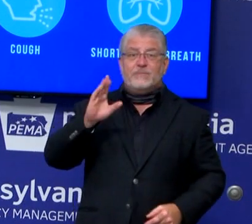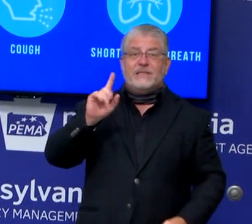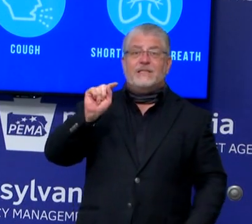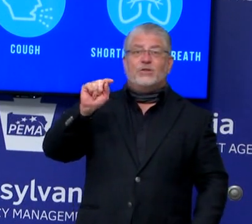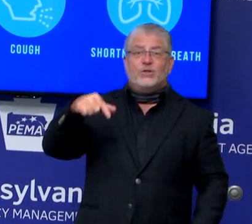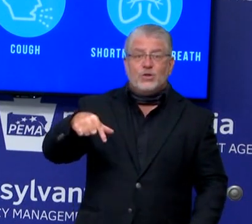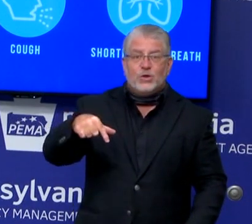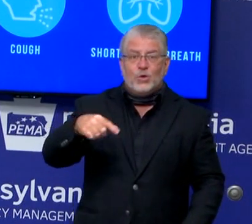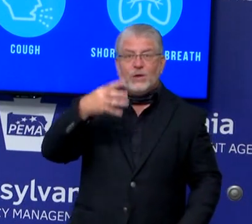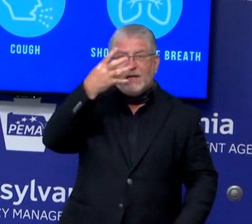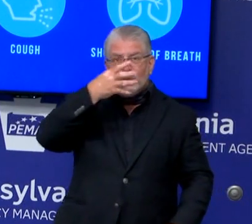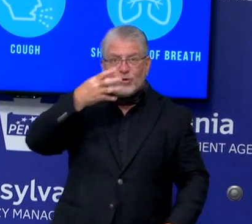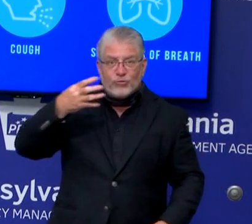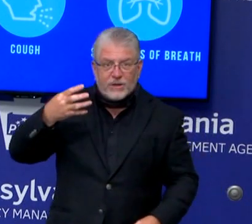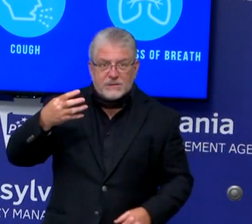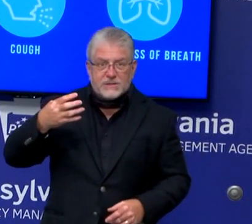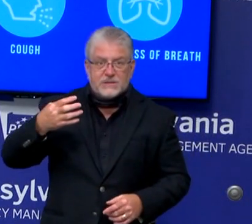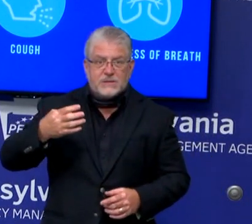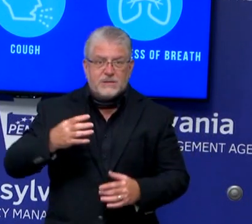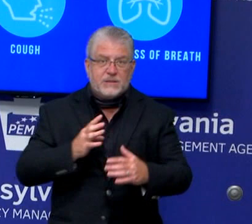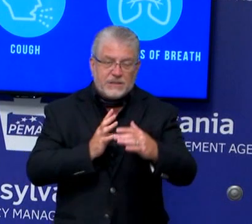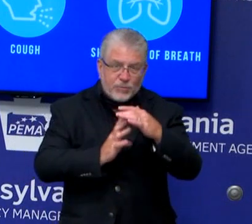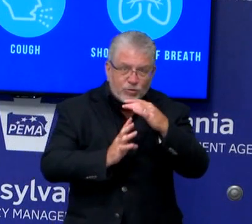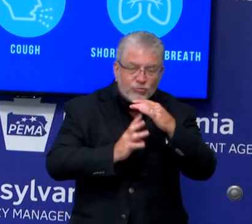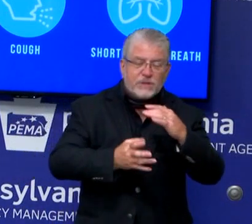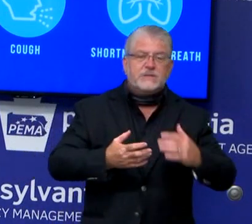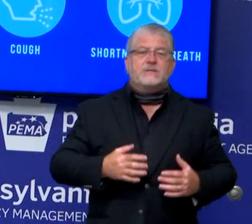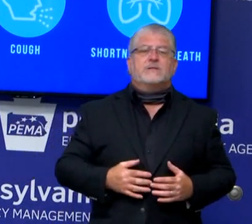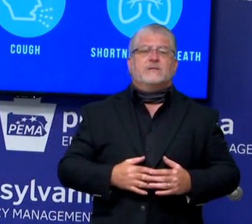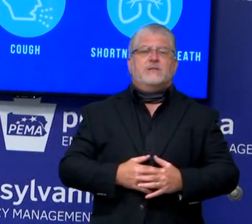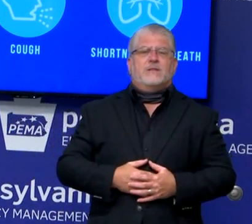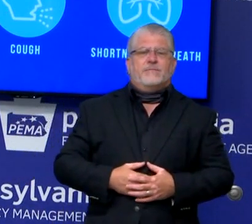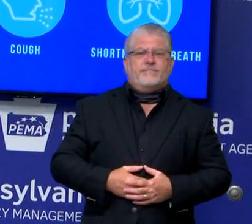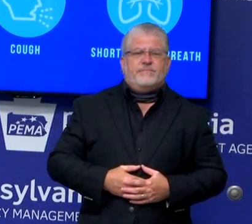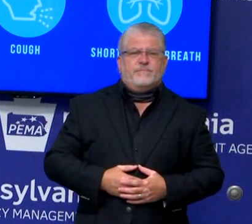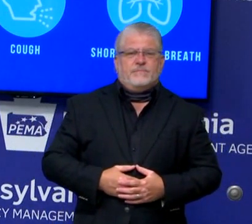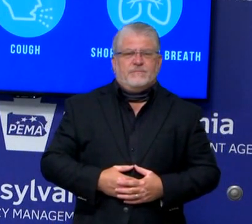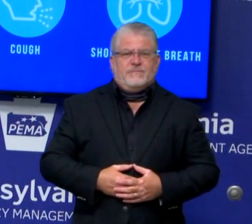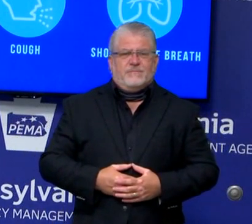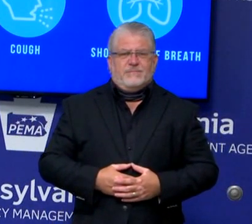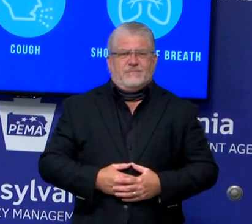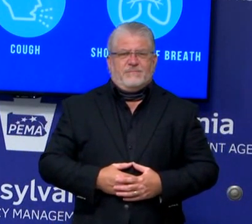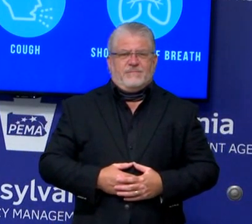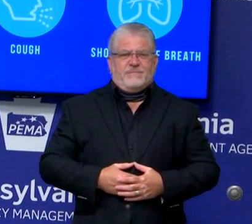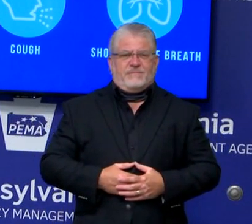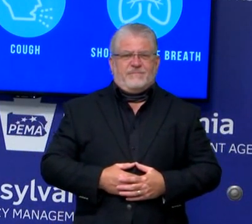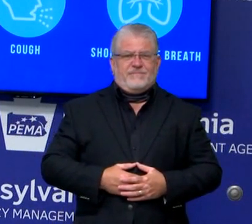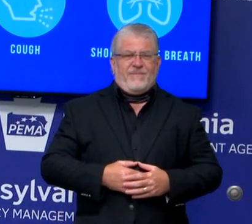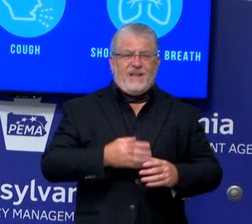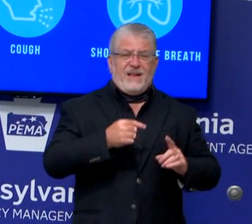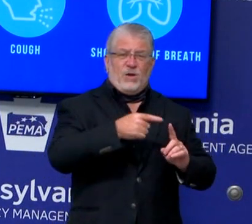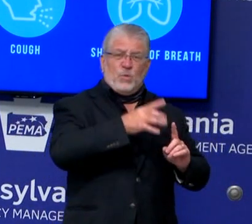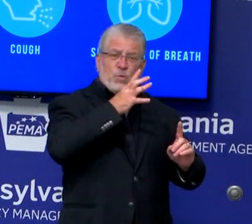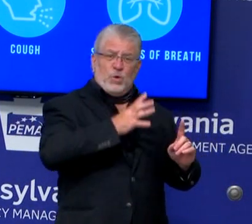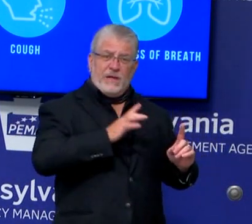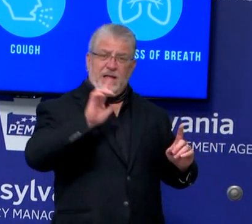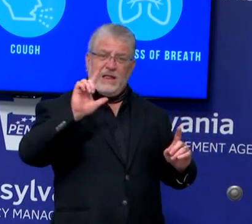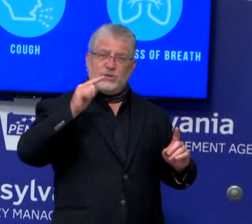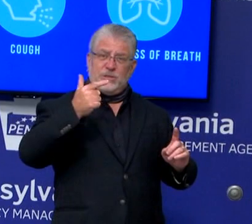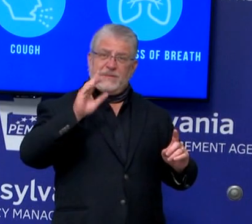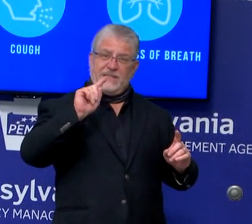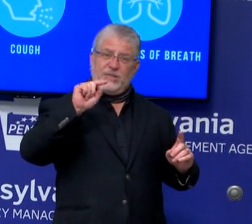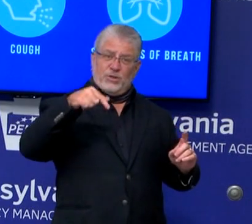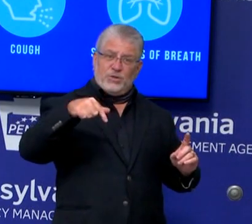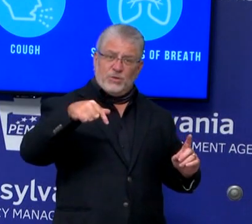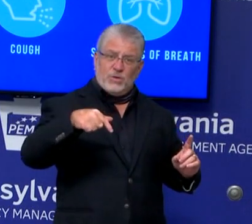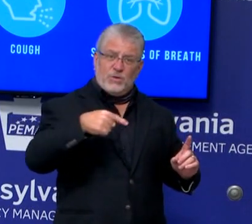to not only be harassed, but are more likely to suffer violence and even murder. We